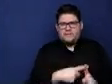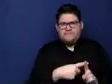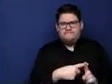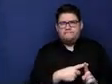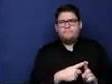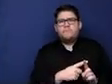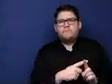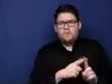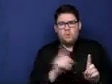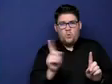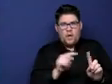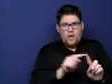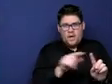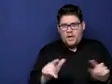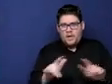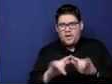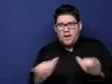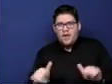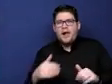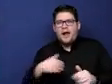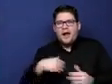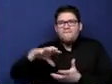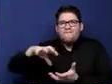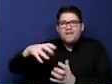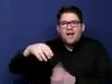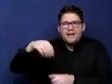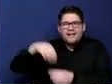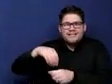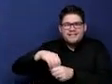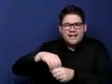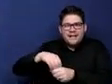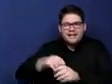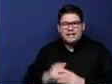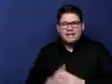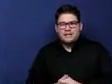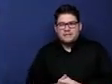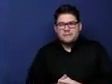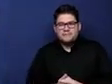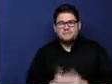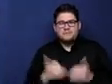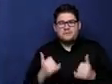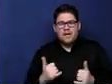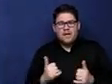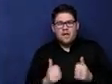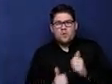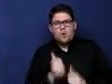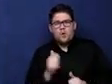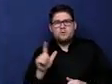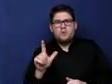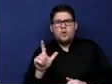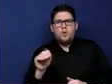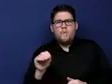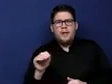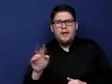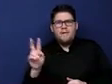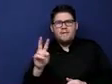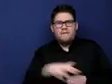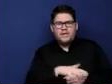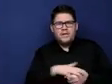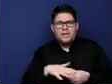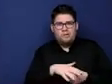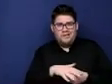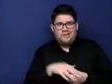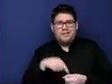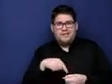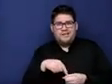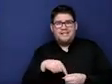variants. So it is primarily in the Lower Mainland, but all of the ones that are positive right